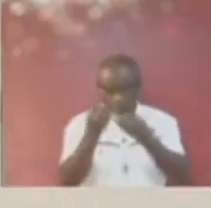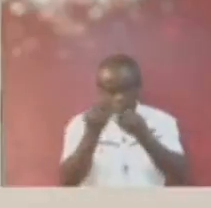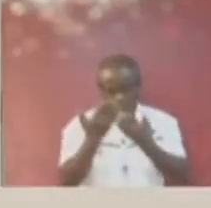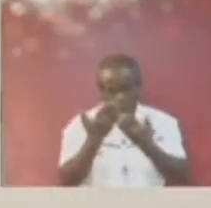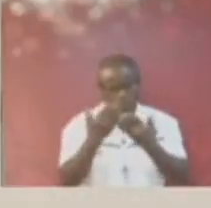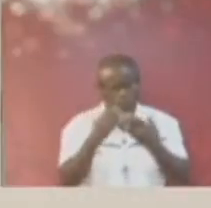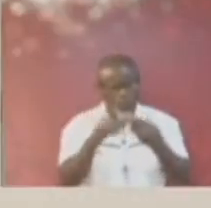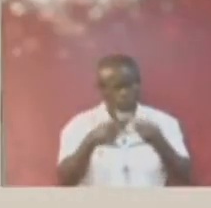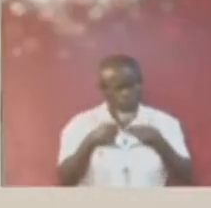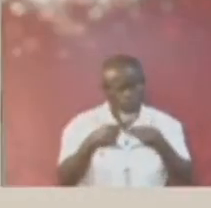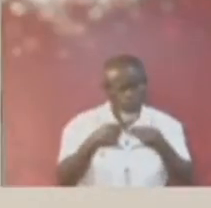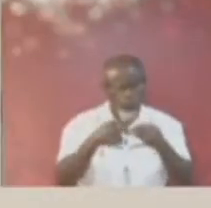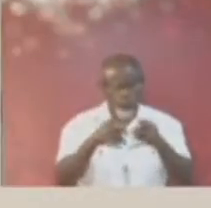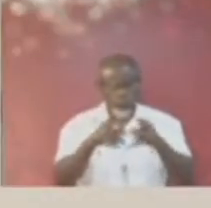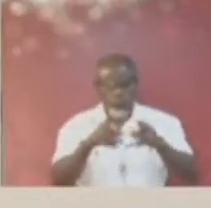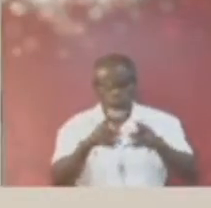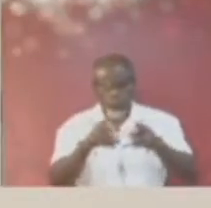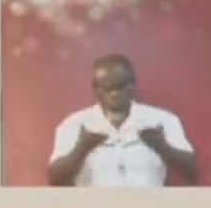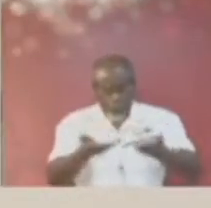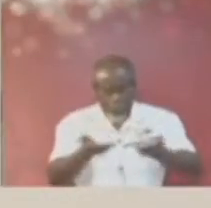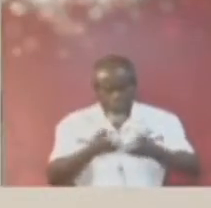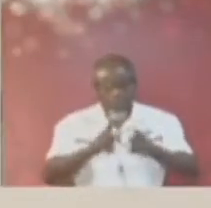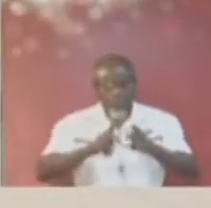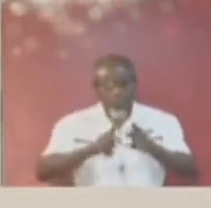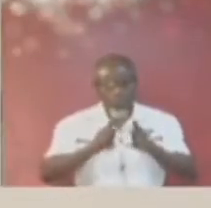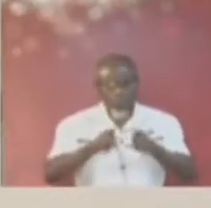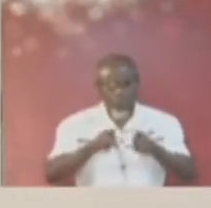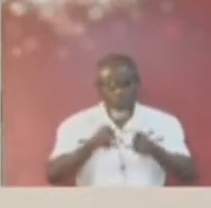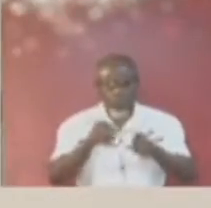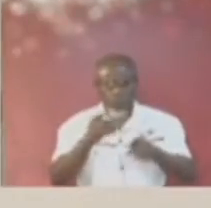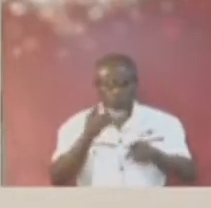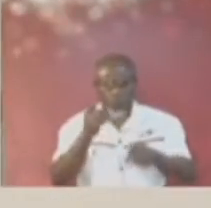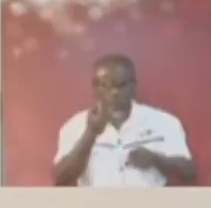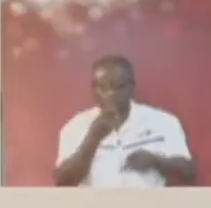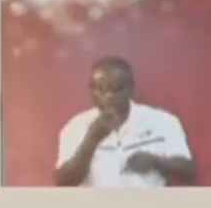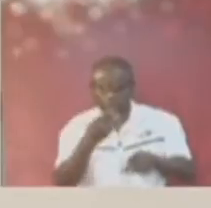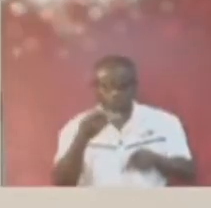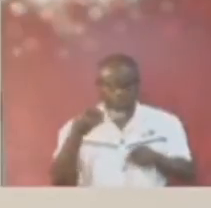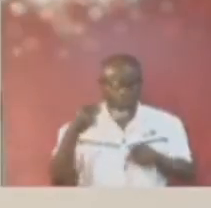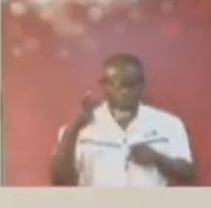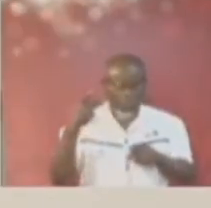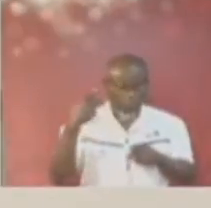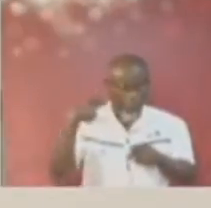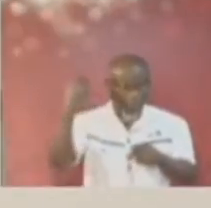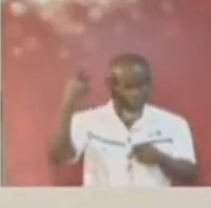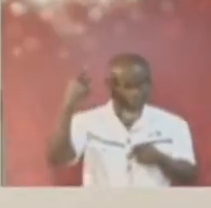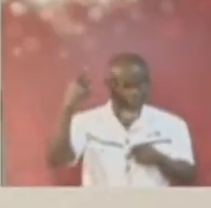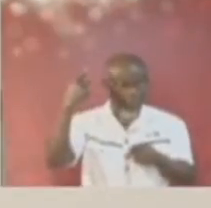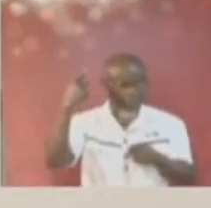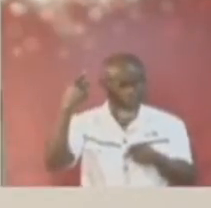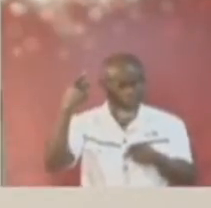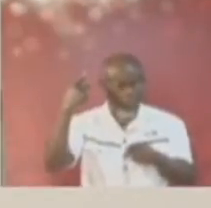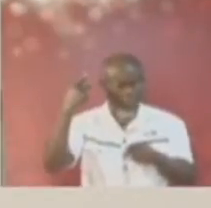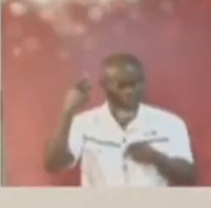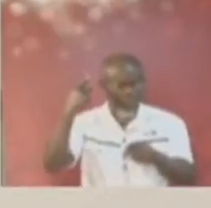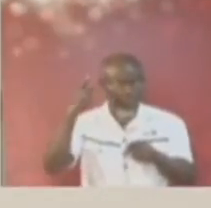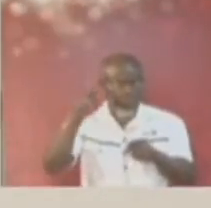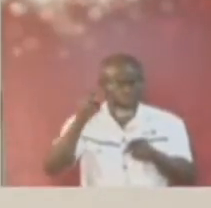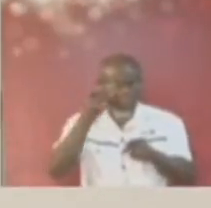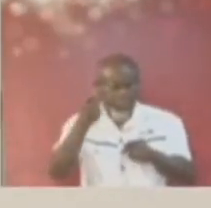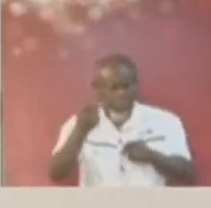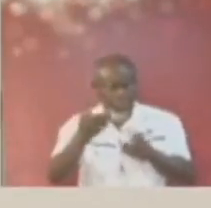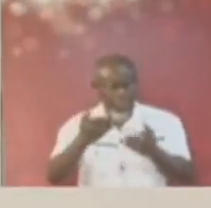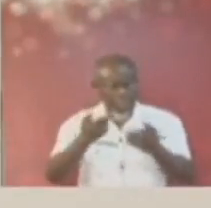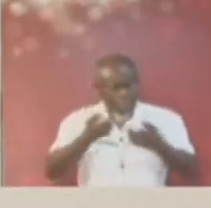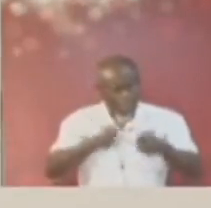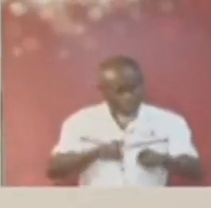know that both of these particular conditions can coexist, tend to coexist, and coexist at higher